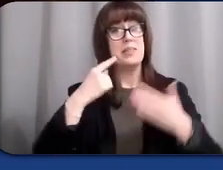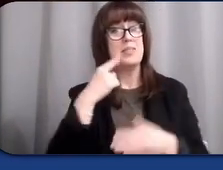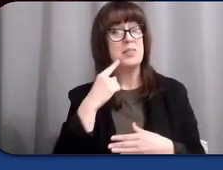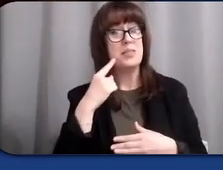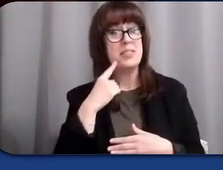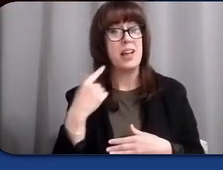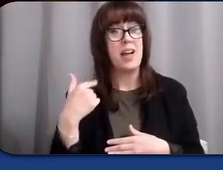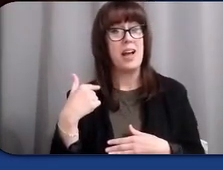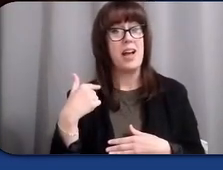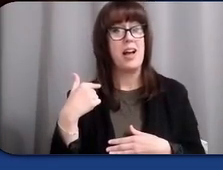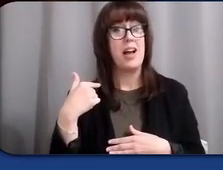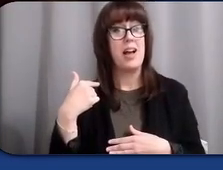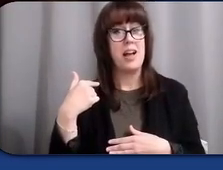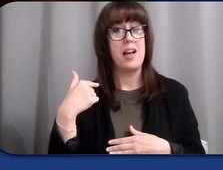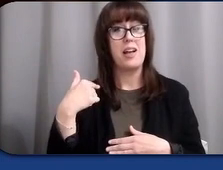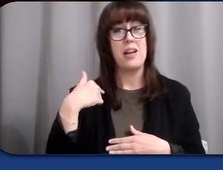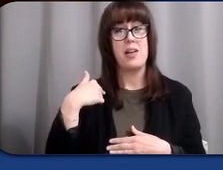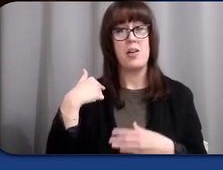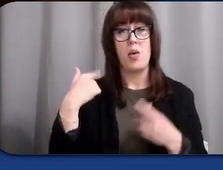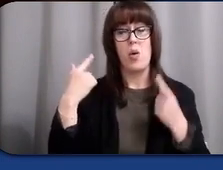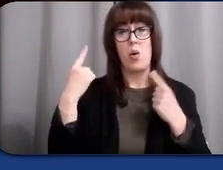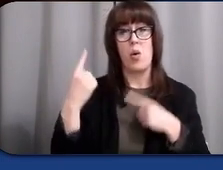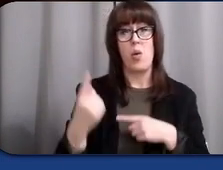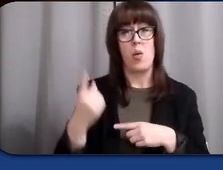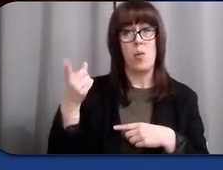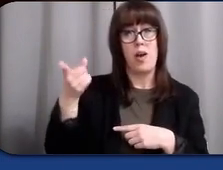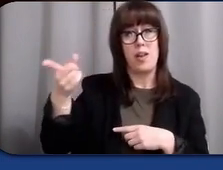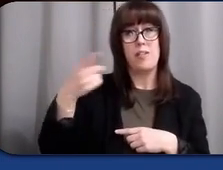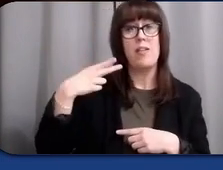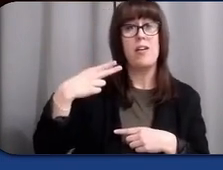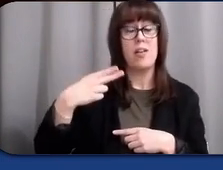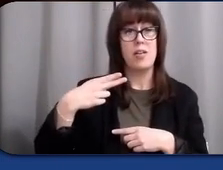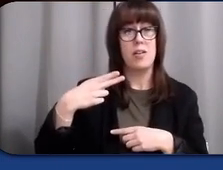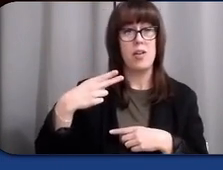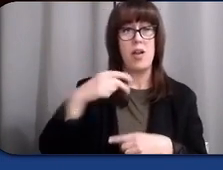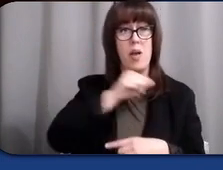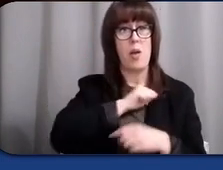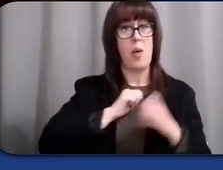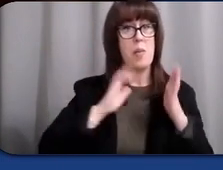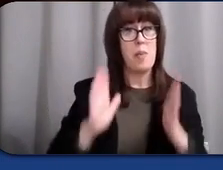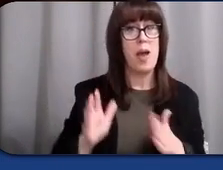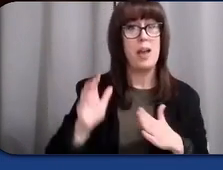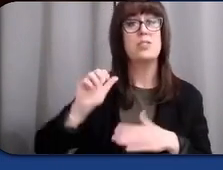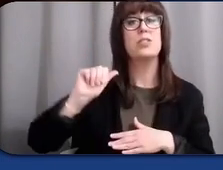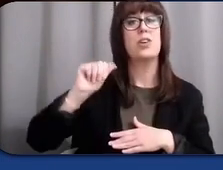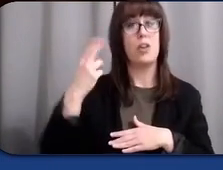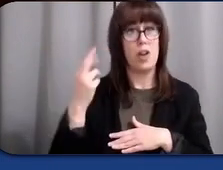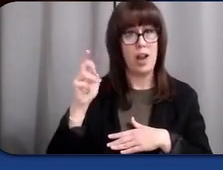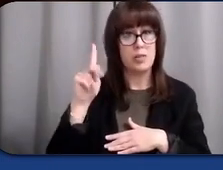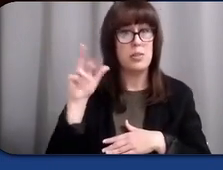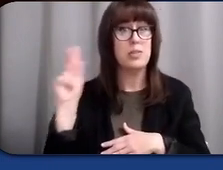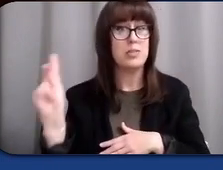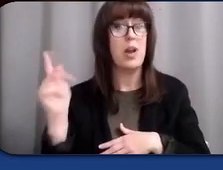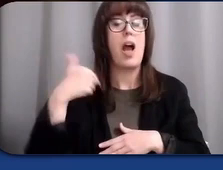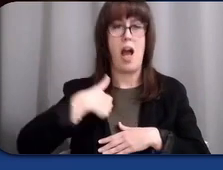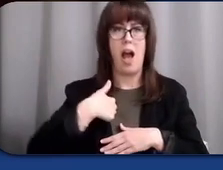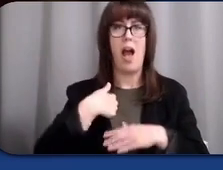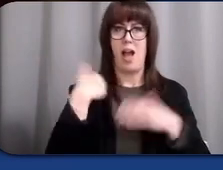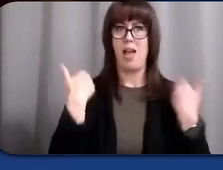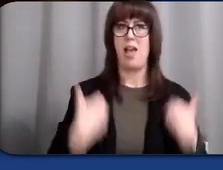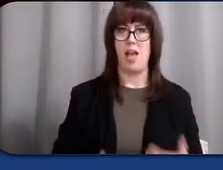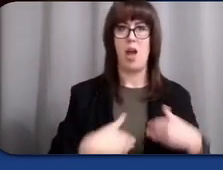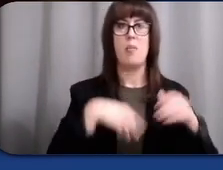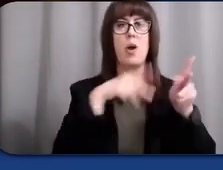of Ambassador Hushek's statements he made in his opening remarks. I am a person-to-person relationship builder in my